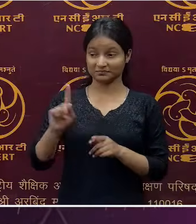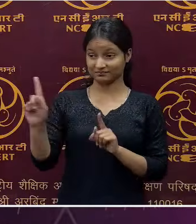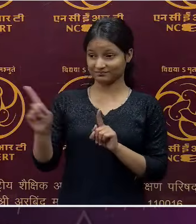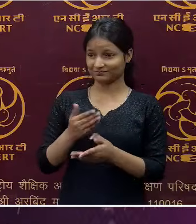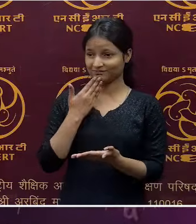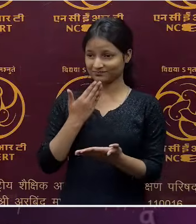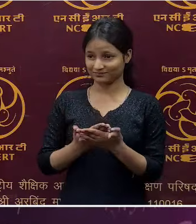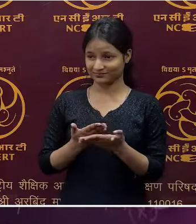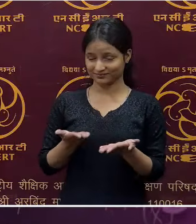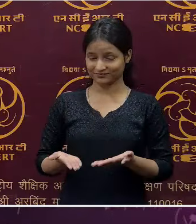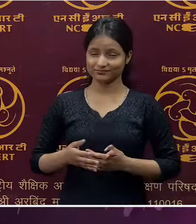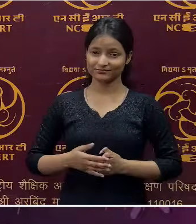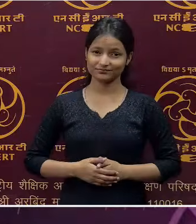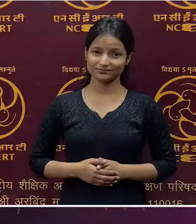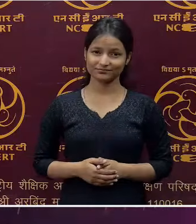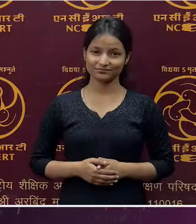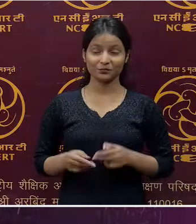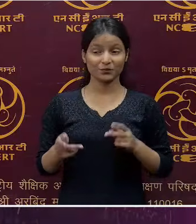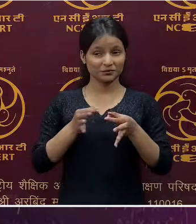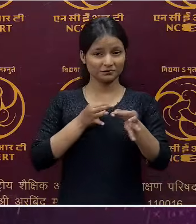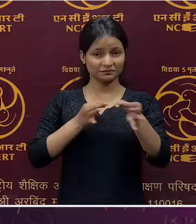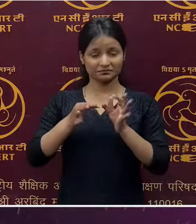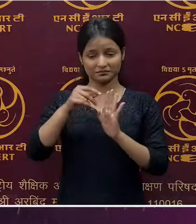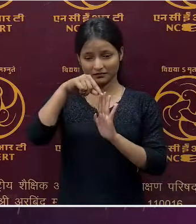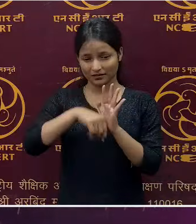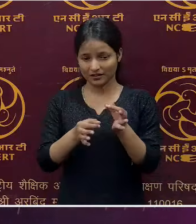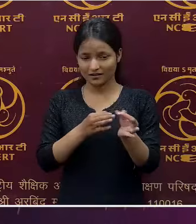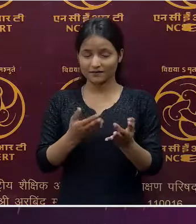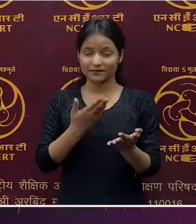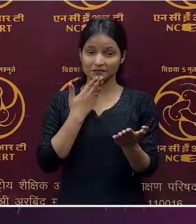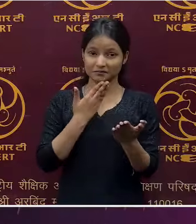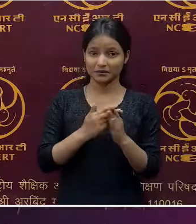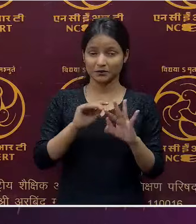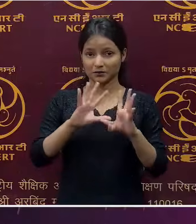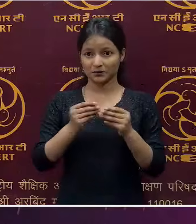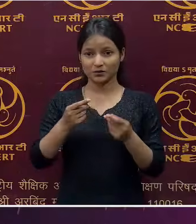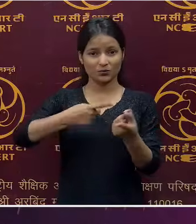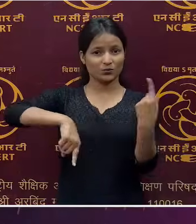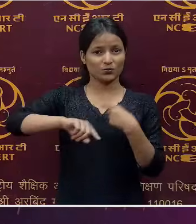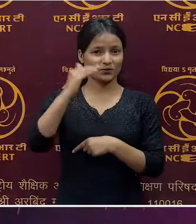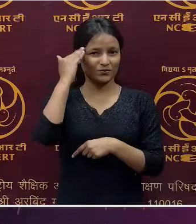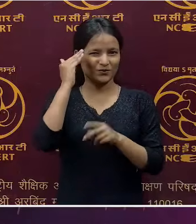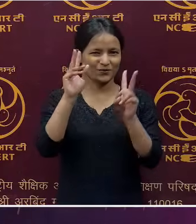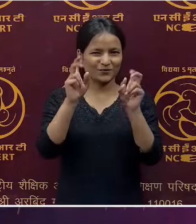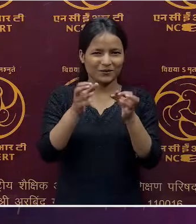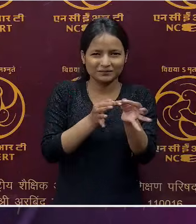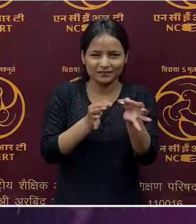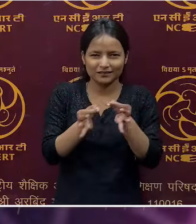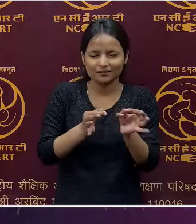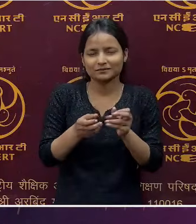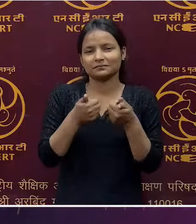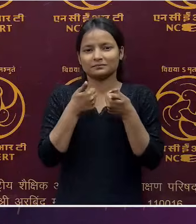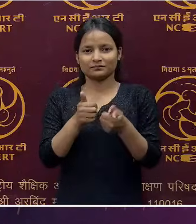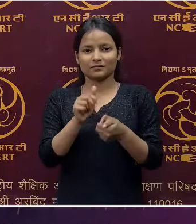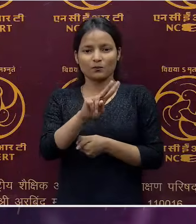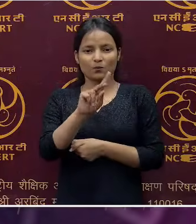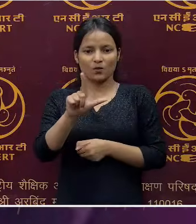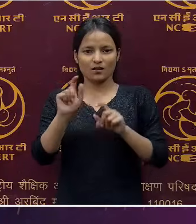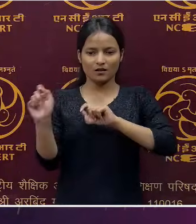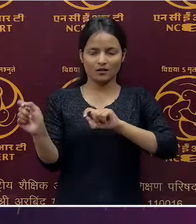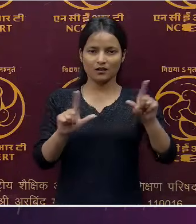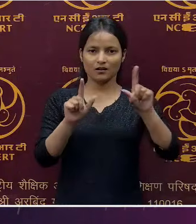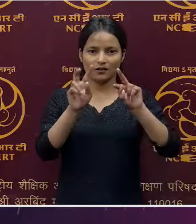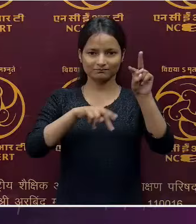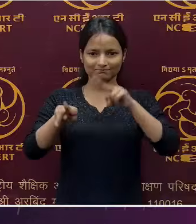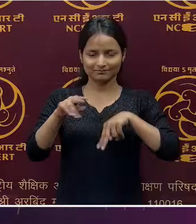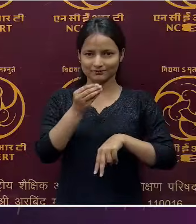Thank you. And to elaborate this session, the relation and function to our students, and how we perform the same in the virtual labs. She told every